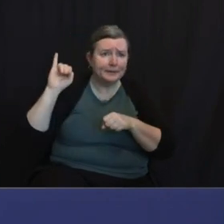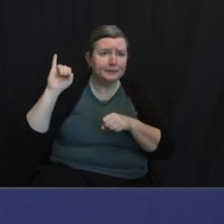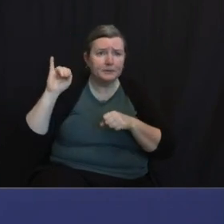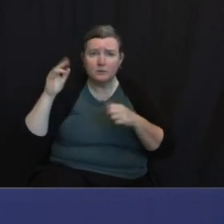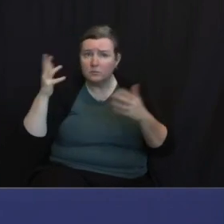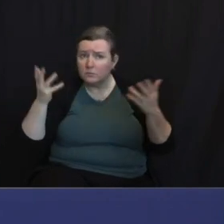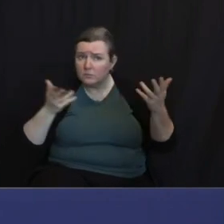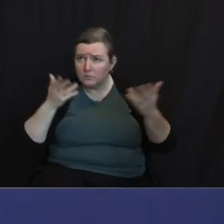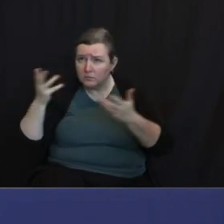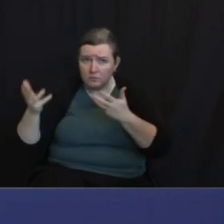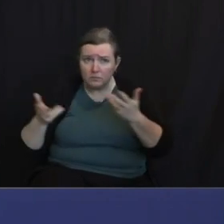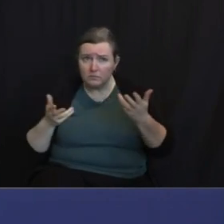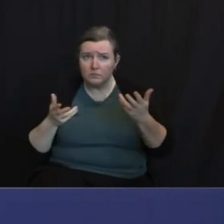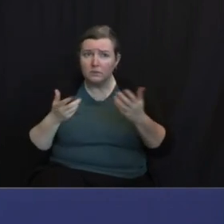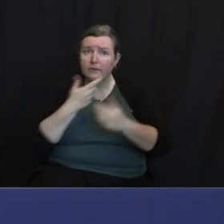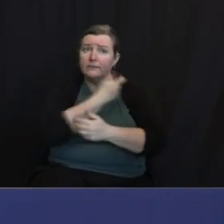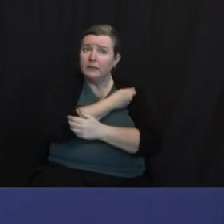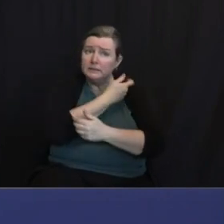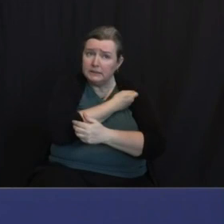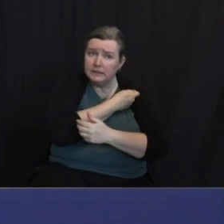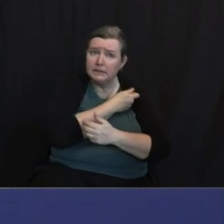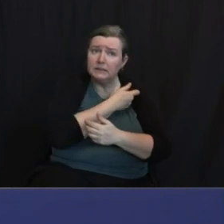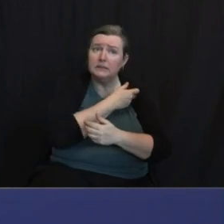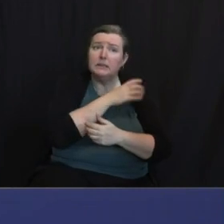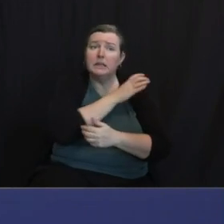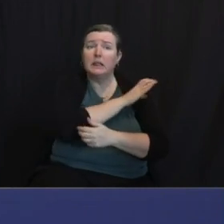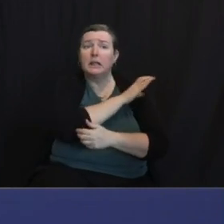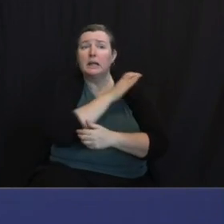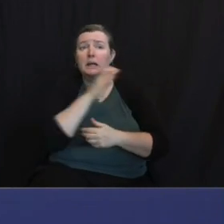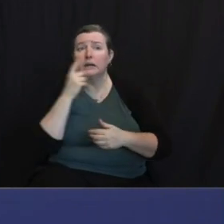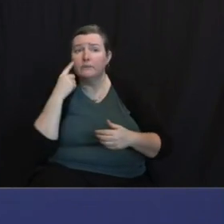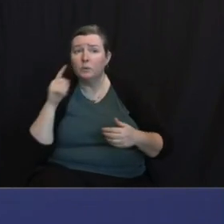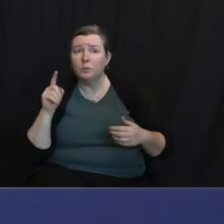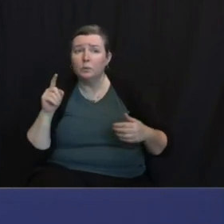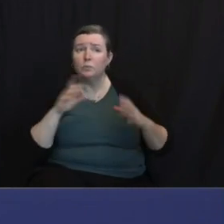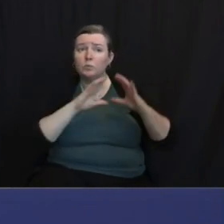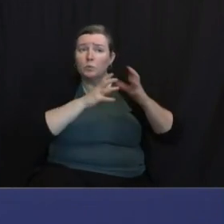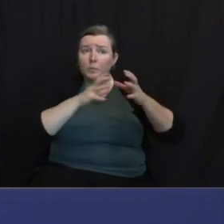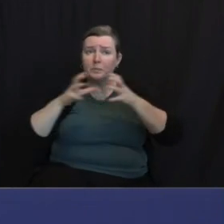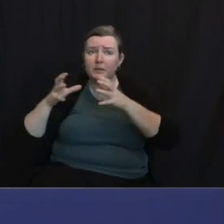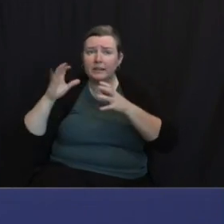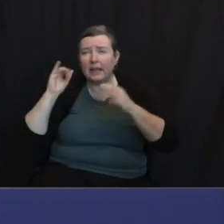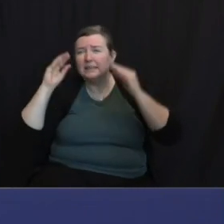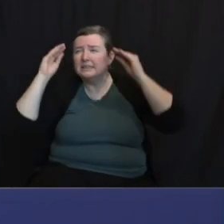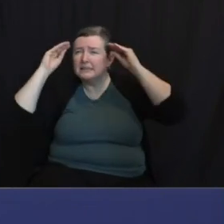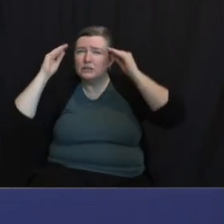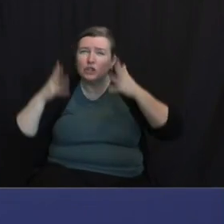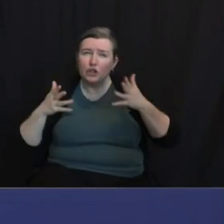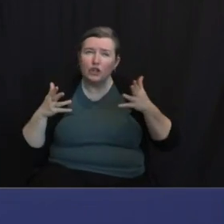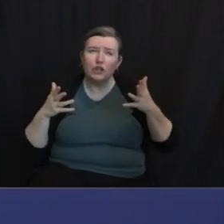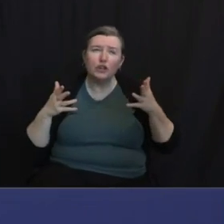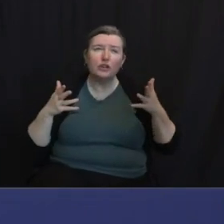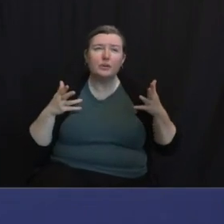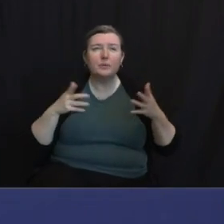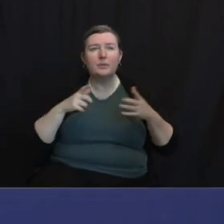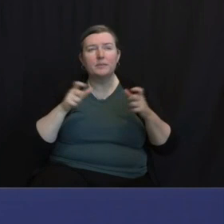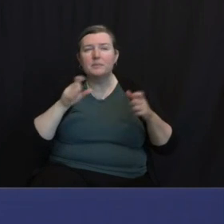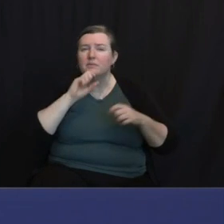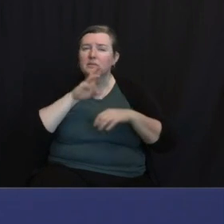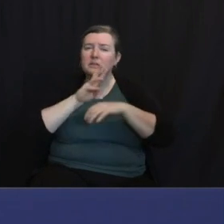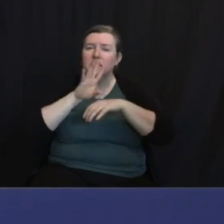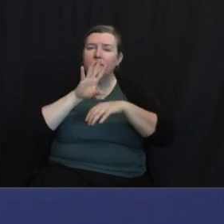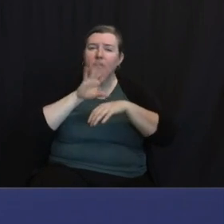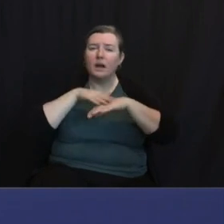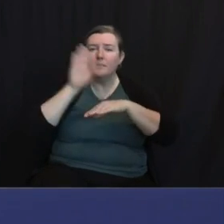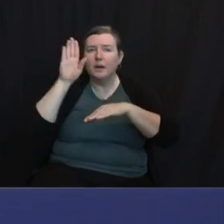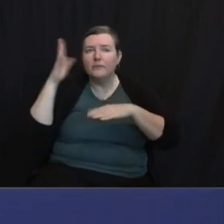clinics exclusively for subgroups like teachers, but residents 65 and older say they're still having trouble. How do you justify saying those residents are not